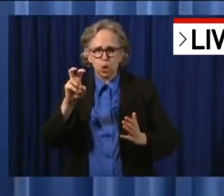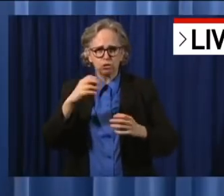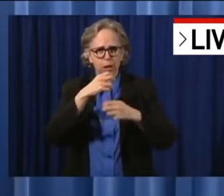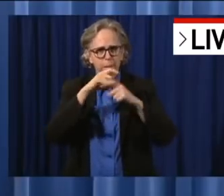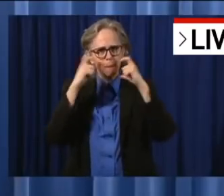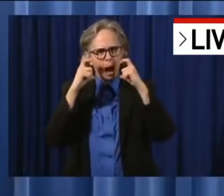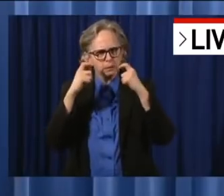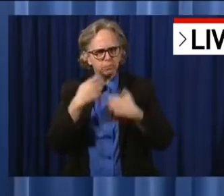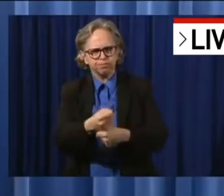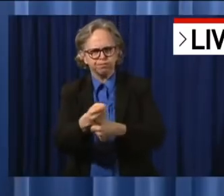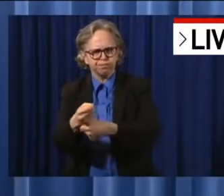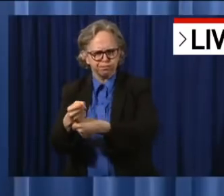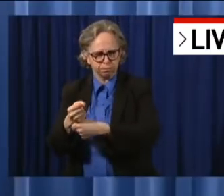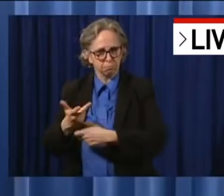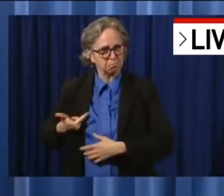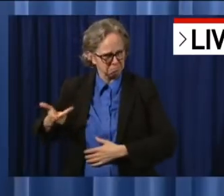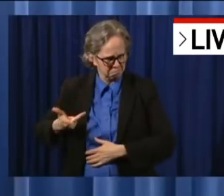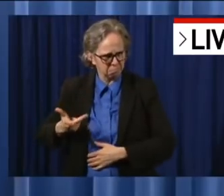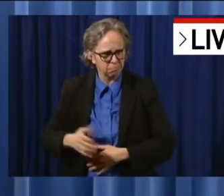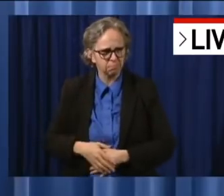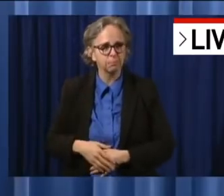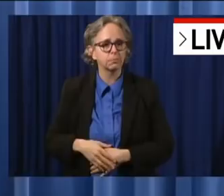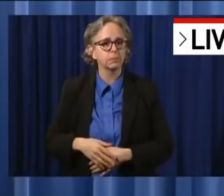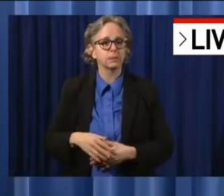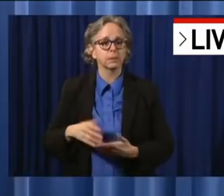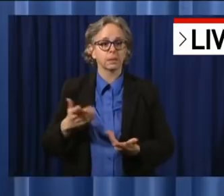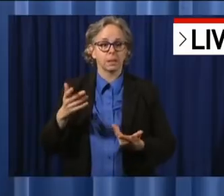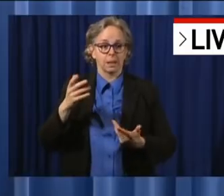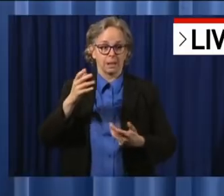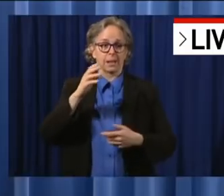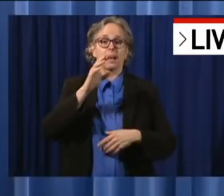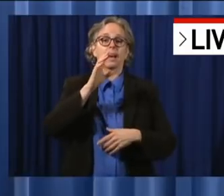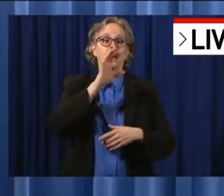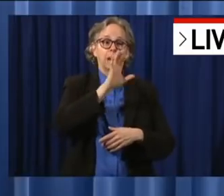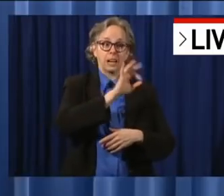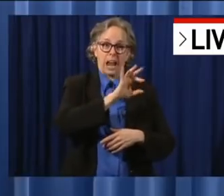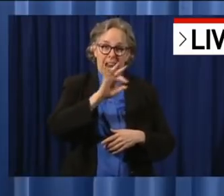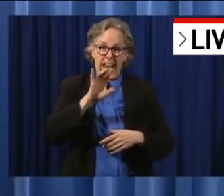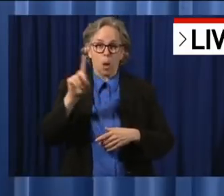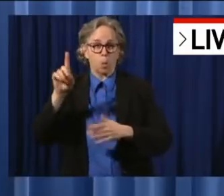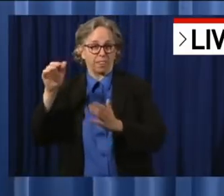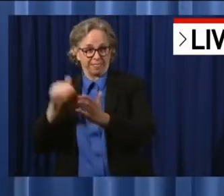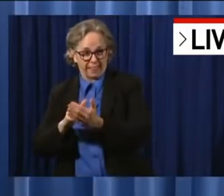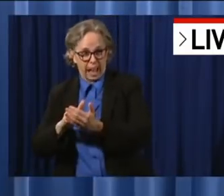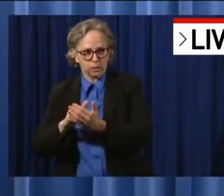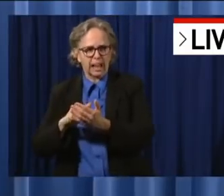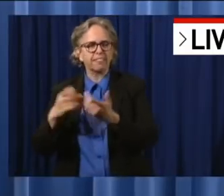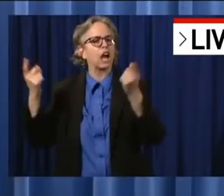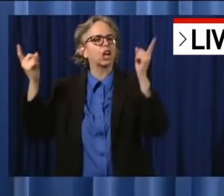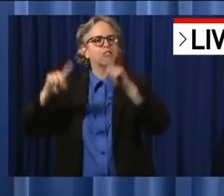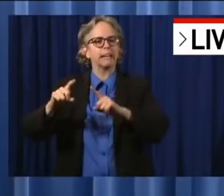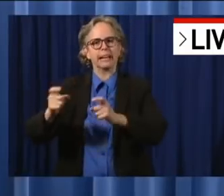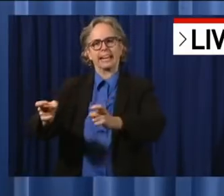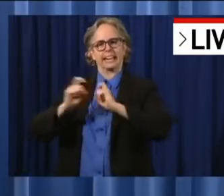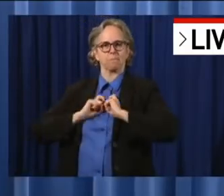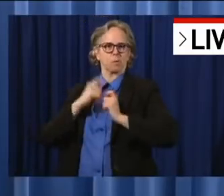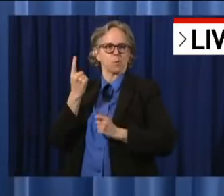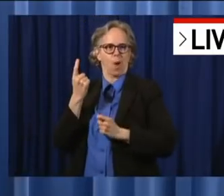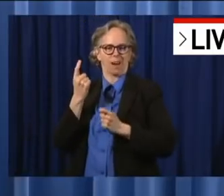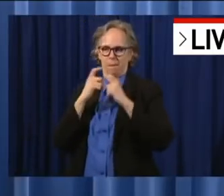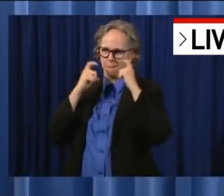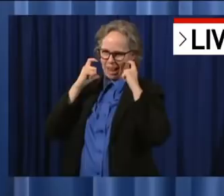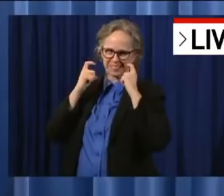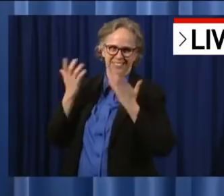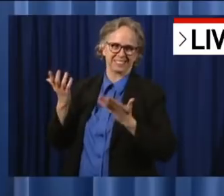$999, and 1,000, we all agreed that you should be the recipients. We know Fran has made several masks herself, but we thought she might enjoy one